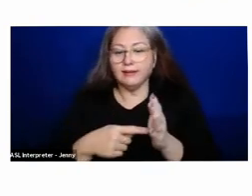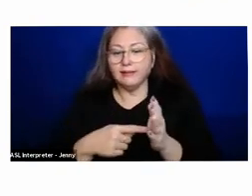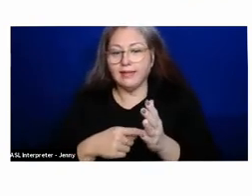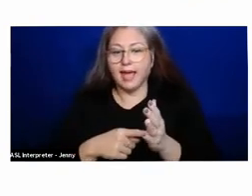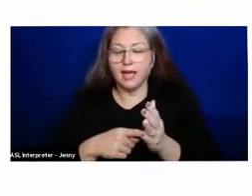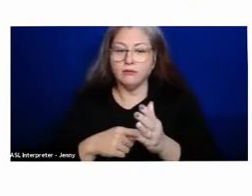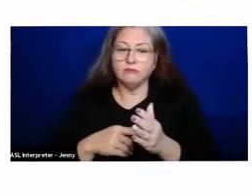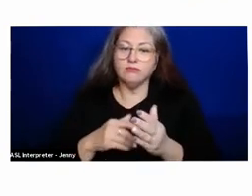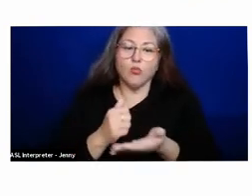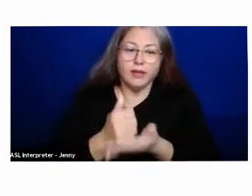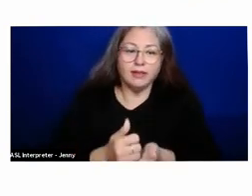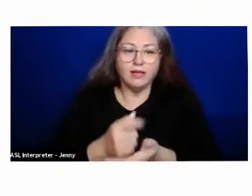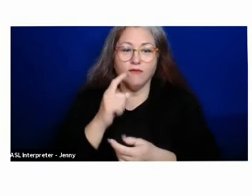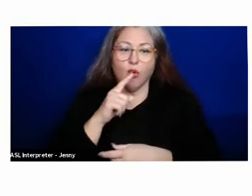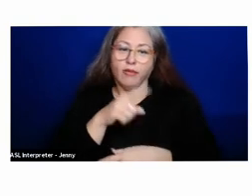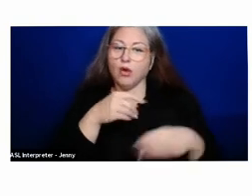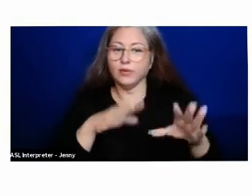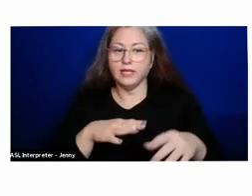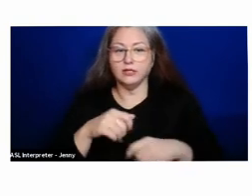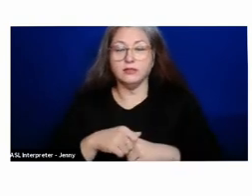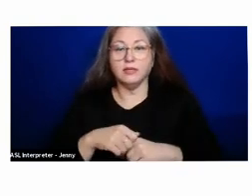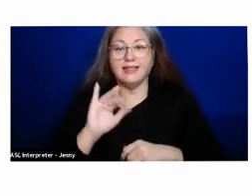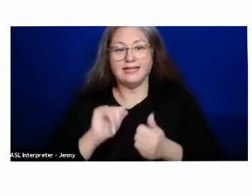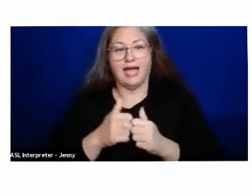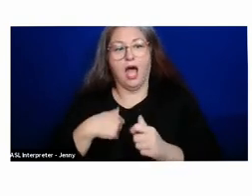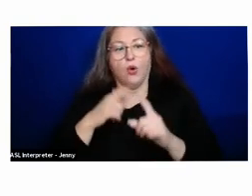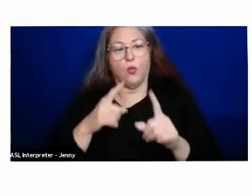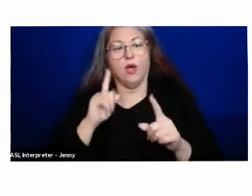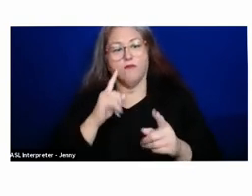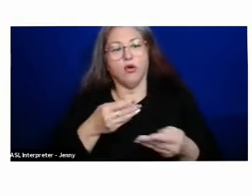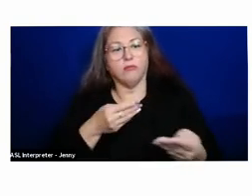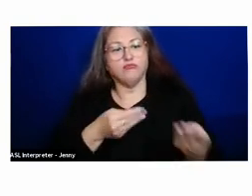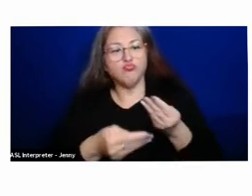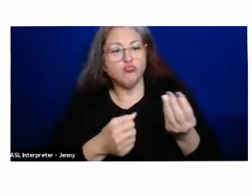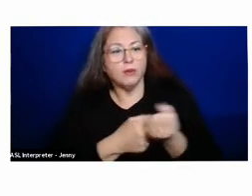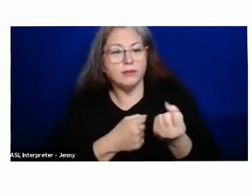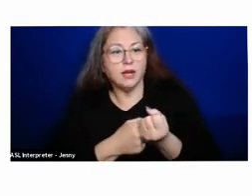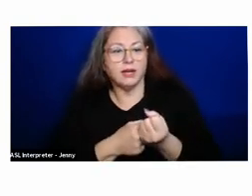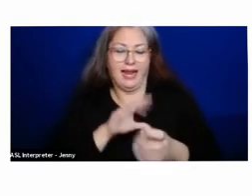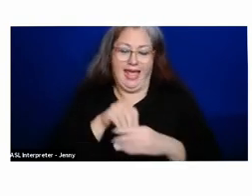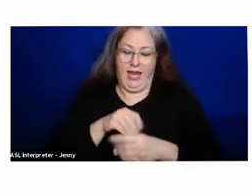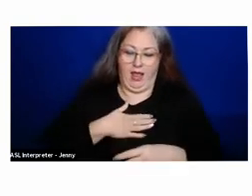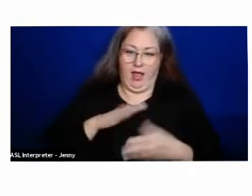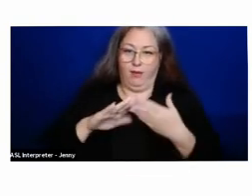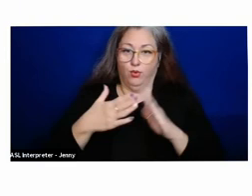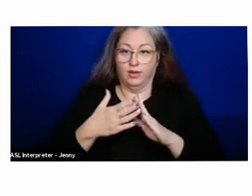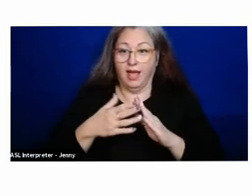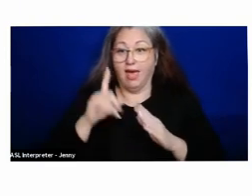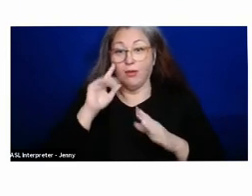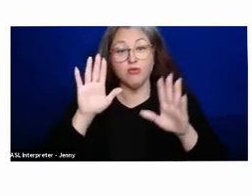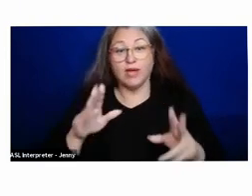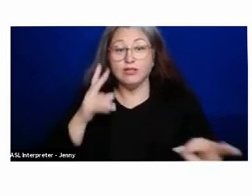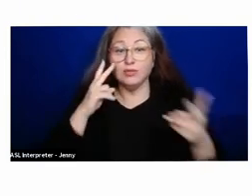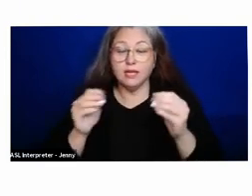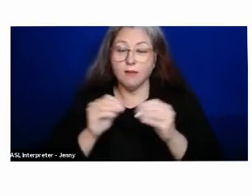CAIA. These are some of the ways that we work towards reciprocity and solidarity within our community. It would be great to see more